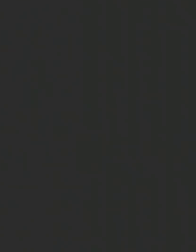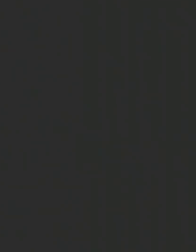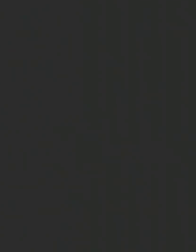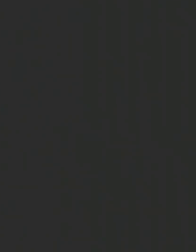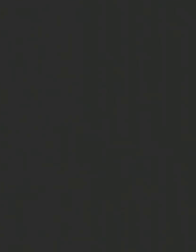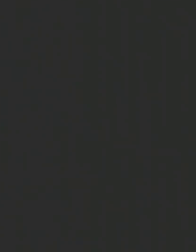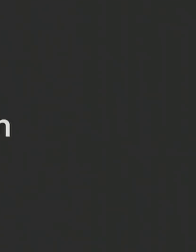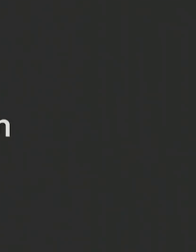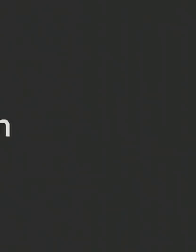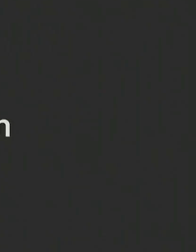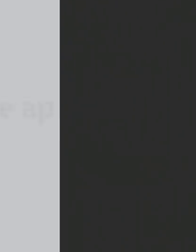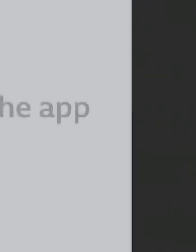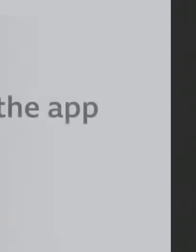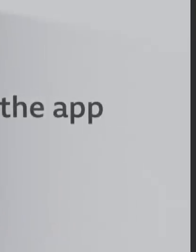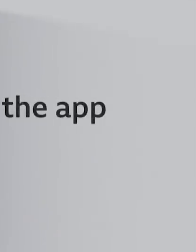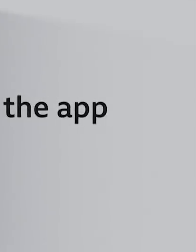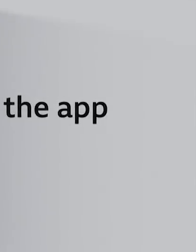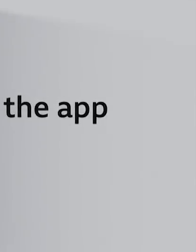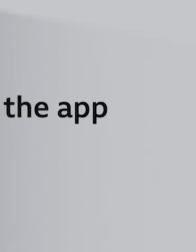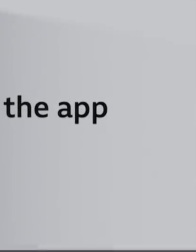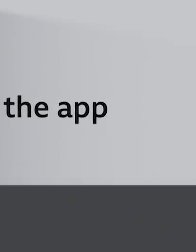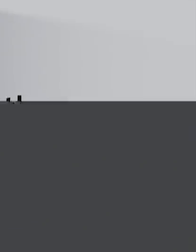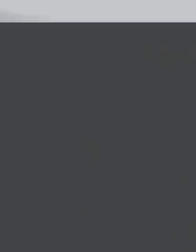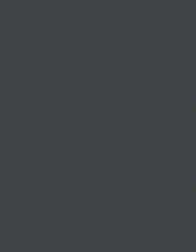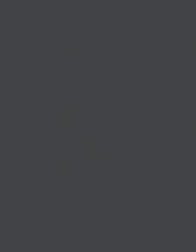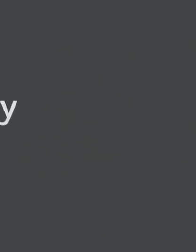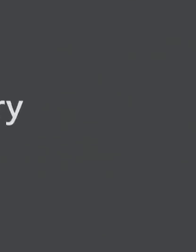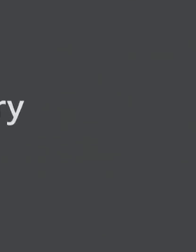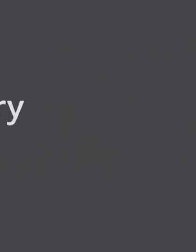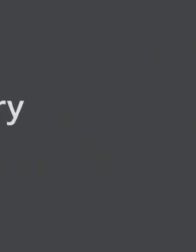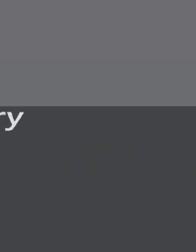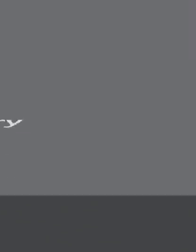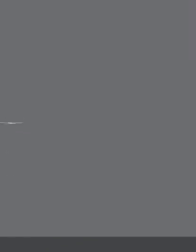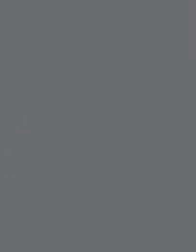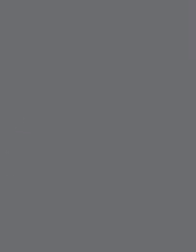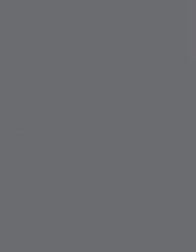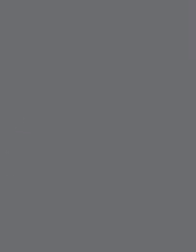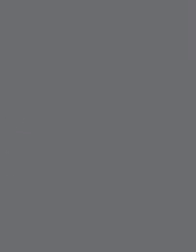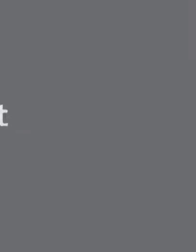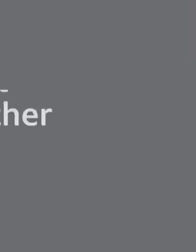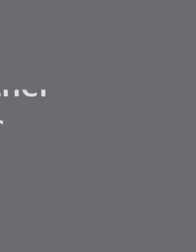See the headlines as they happen and watch BBC News live in the app and get the full story with